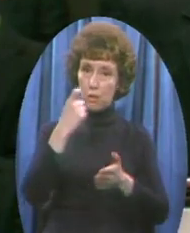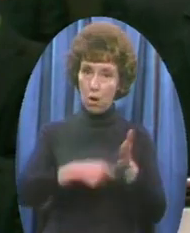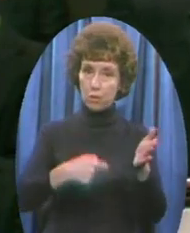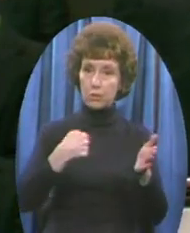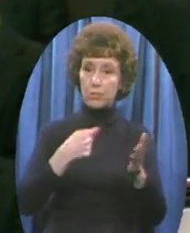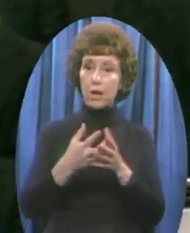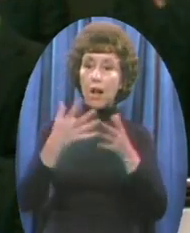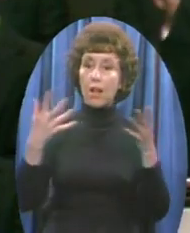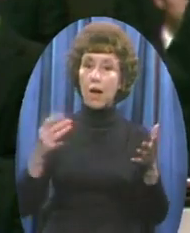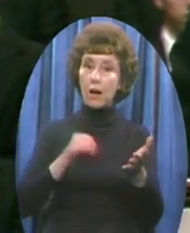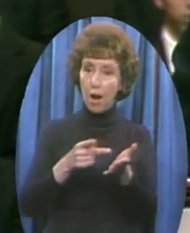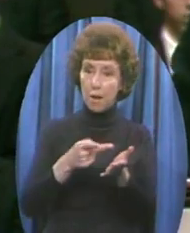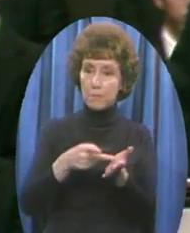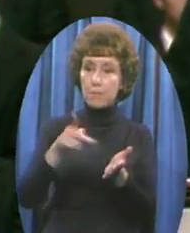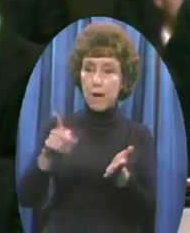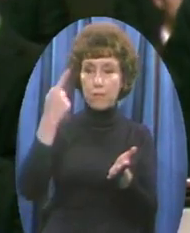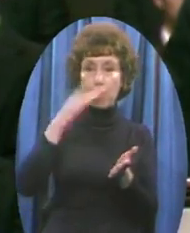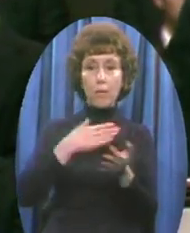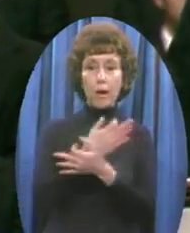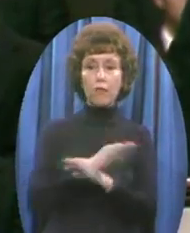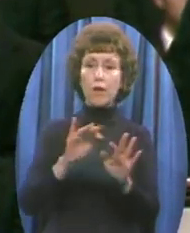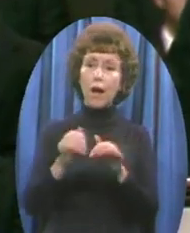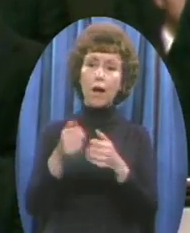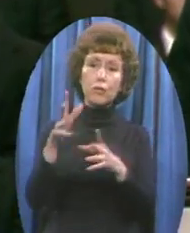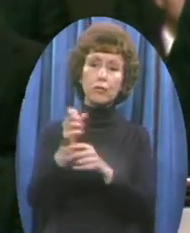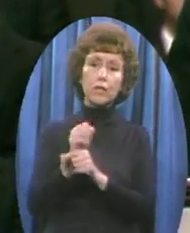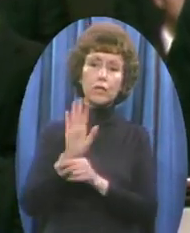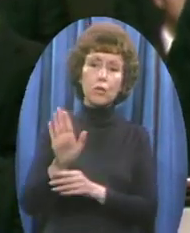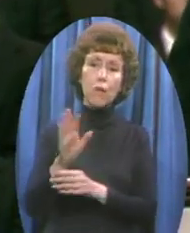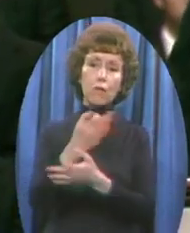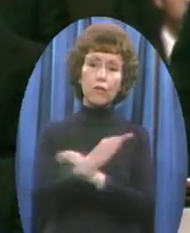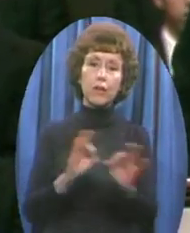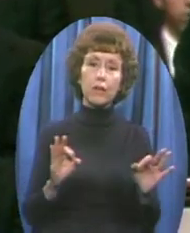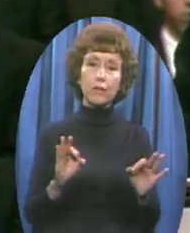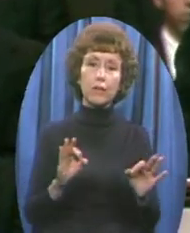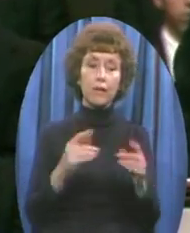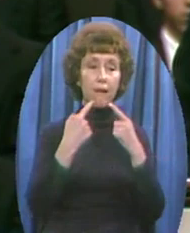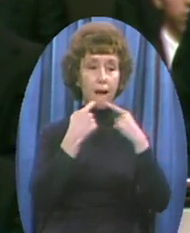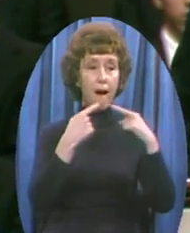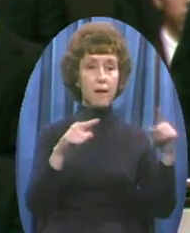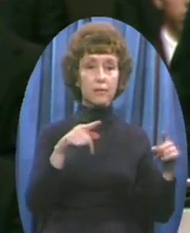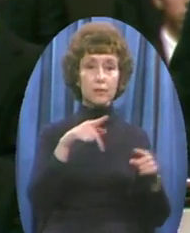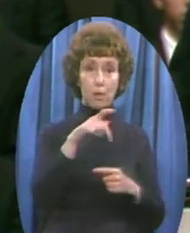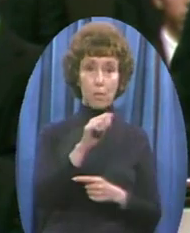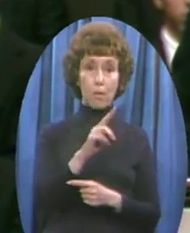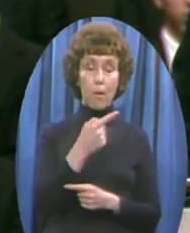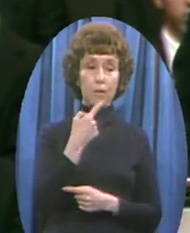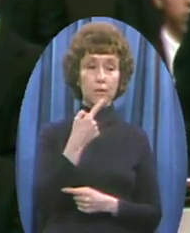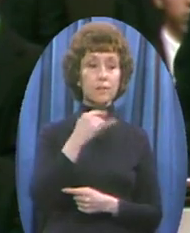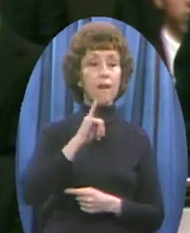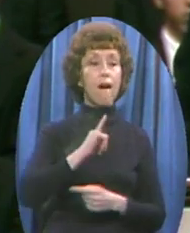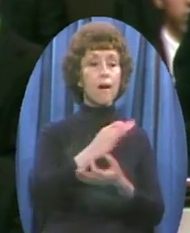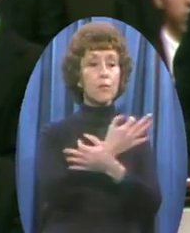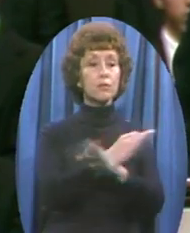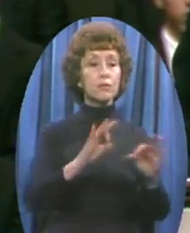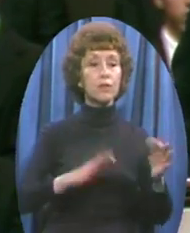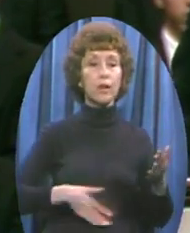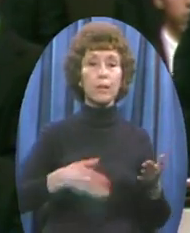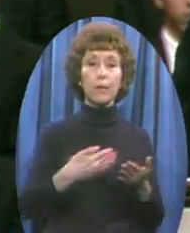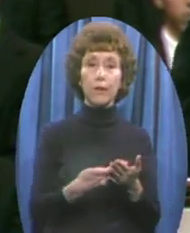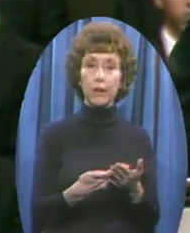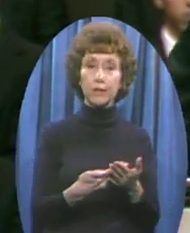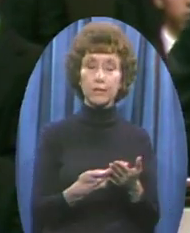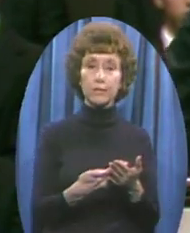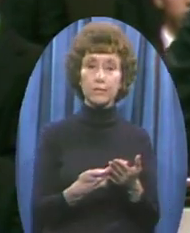this freedom that I have. How did you get yours? And his answer was, I was freeborn.